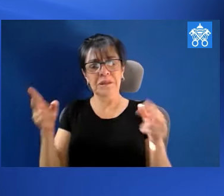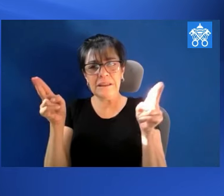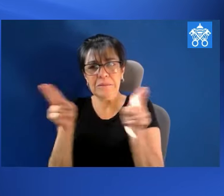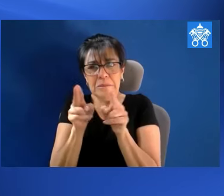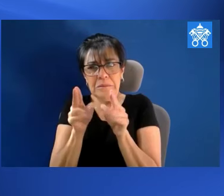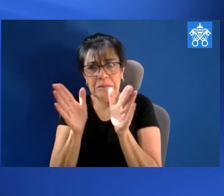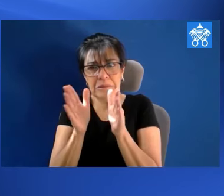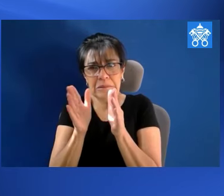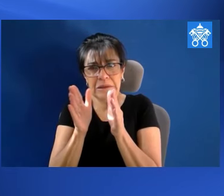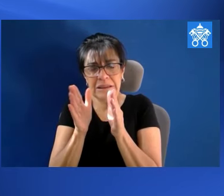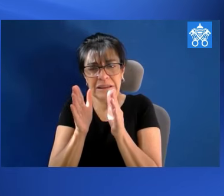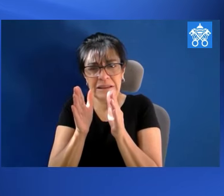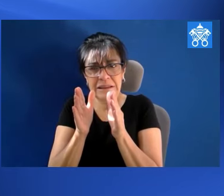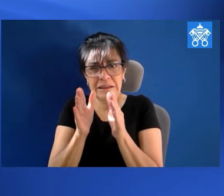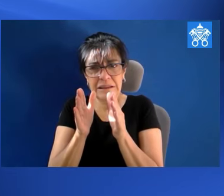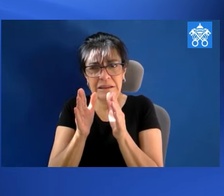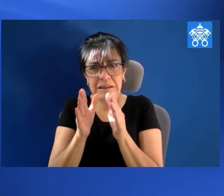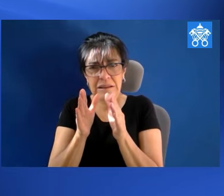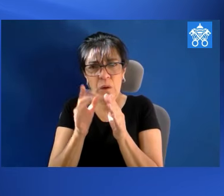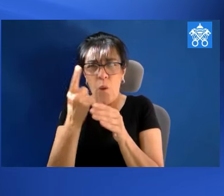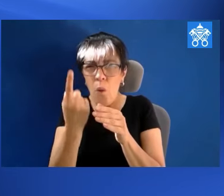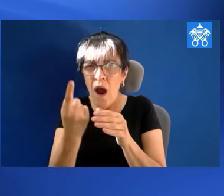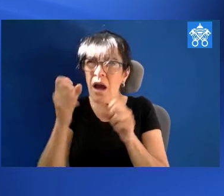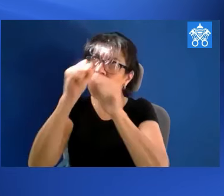But the homily should be short.